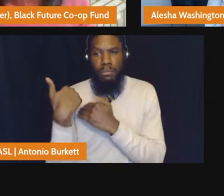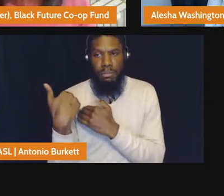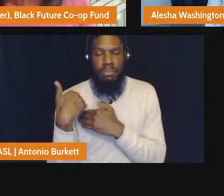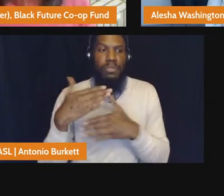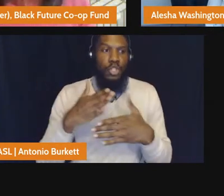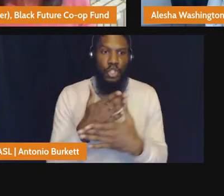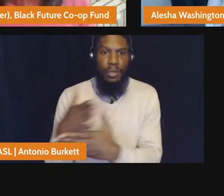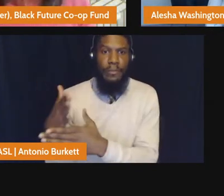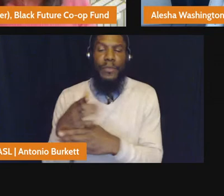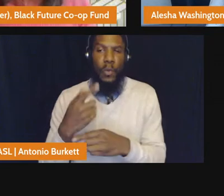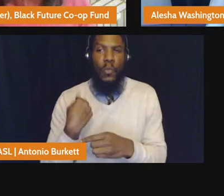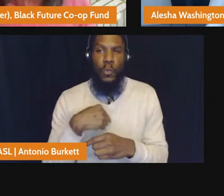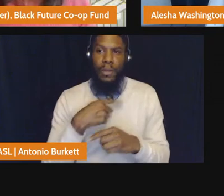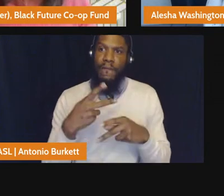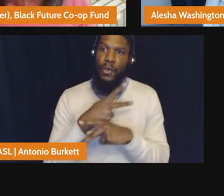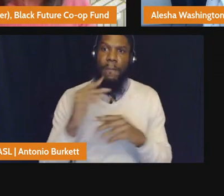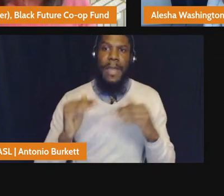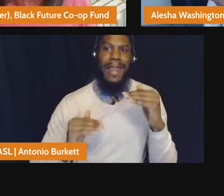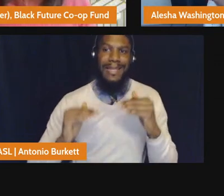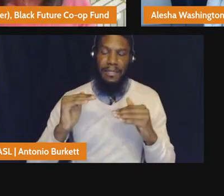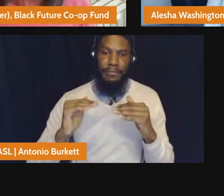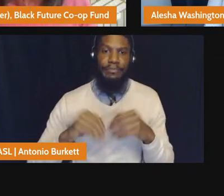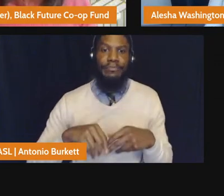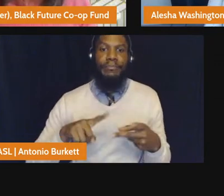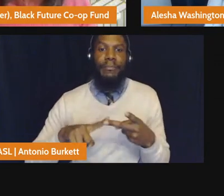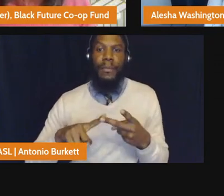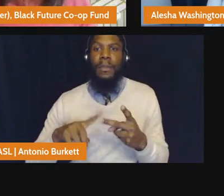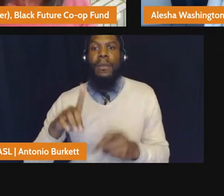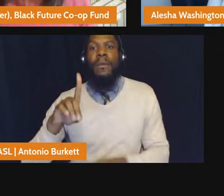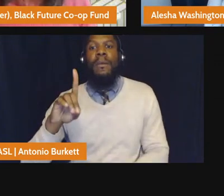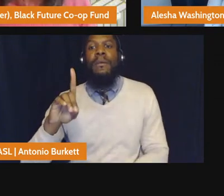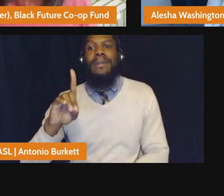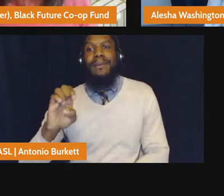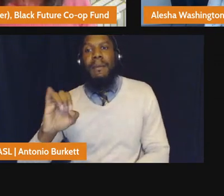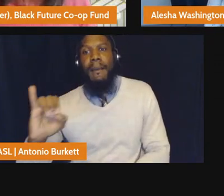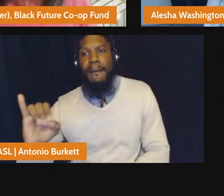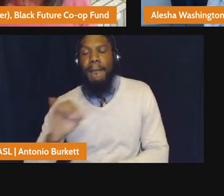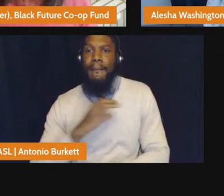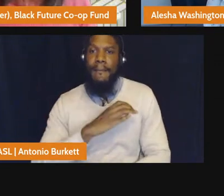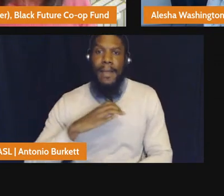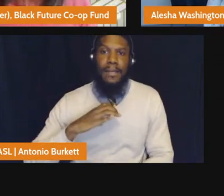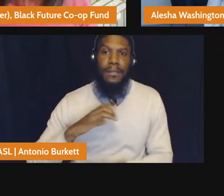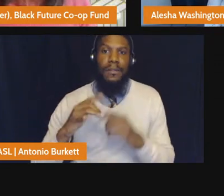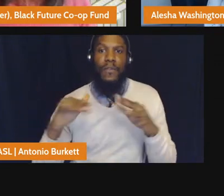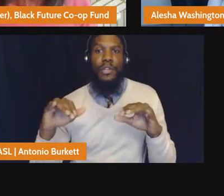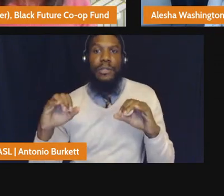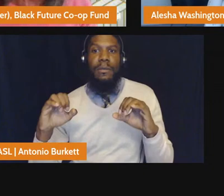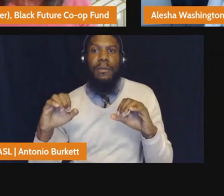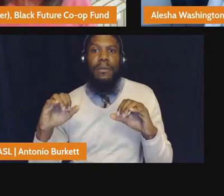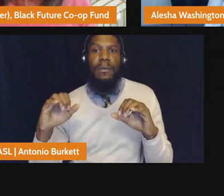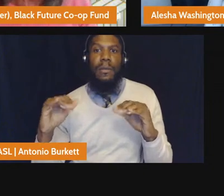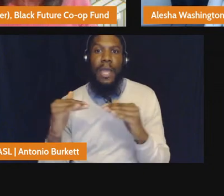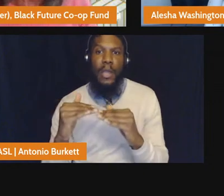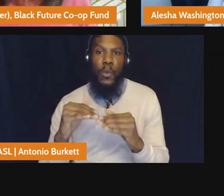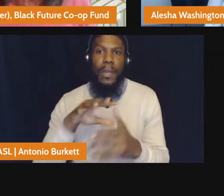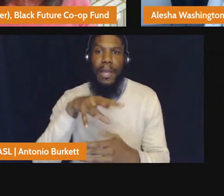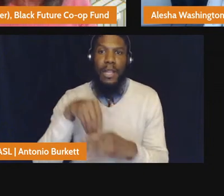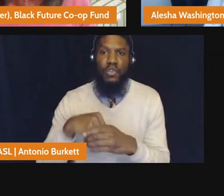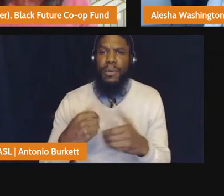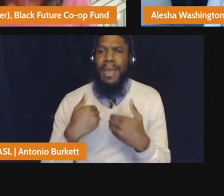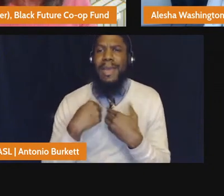equity, and inclusion council, which is a cross mix of our staff that come together and think about those issues, in addition